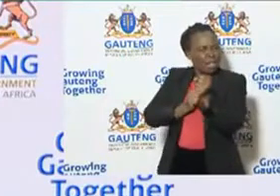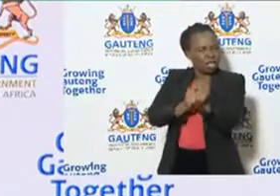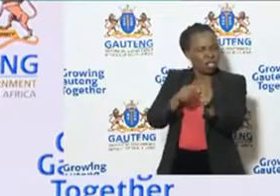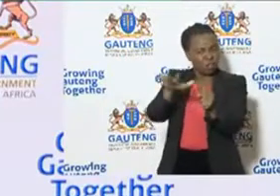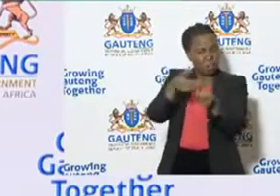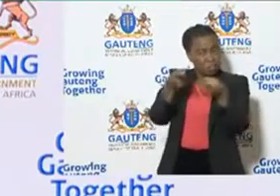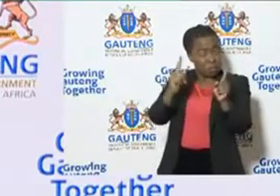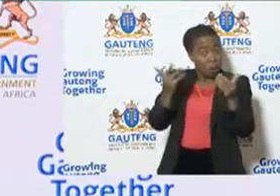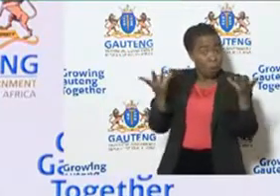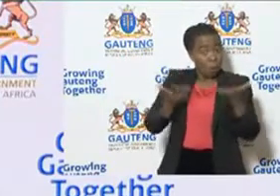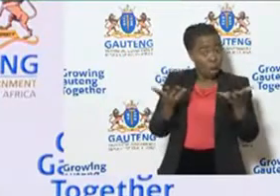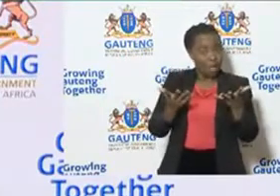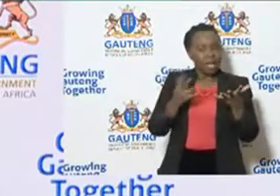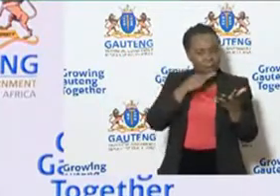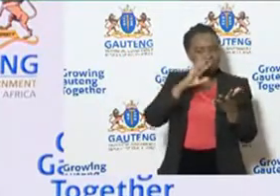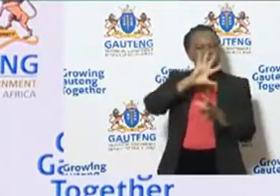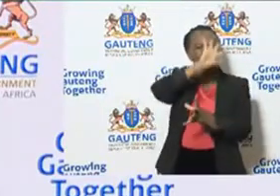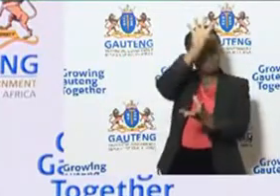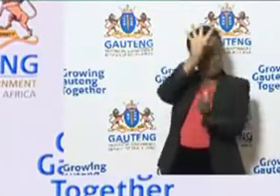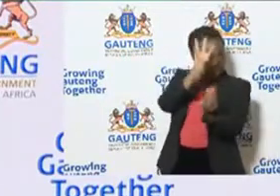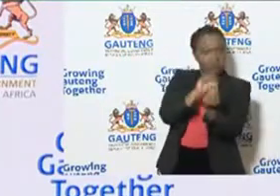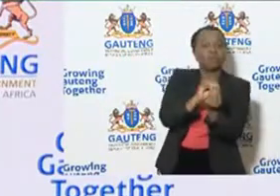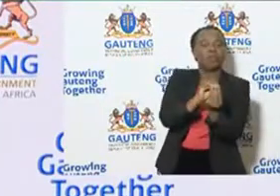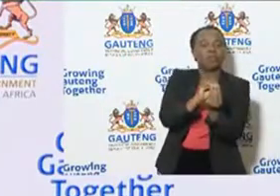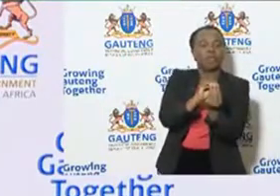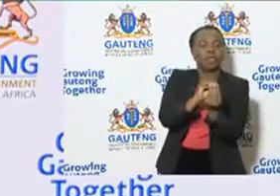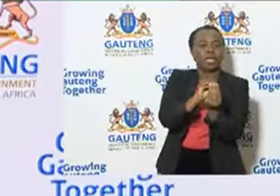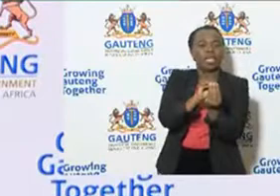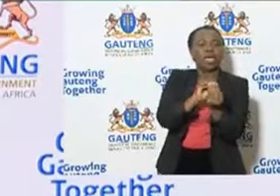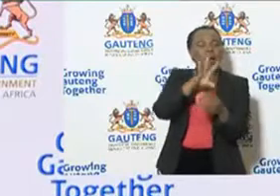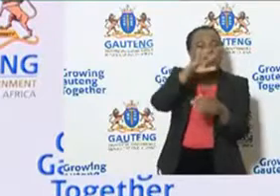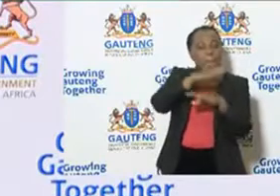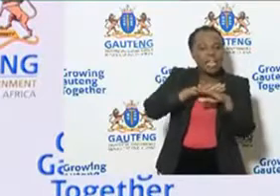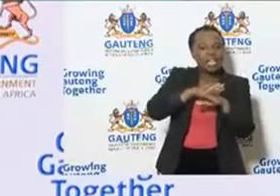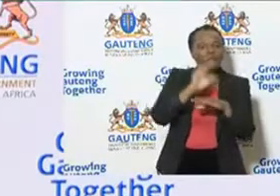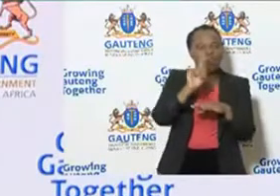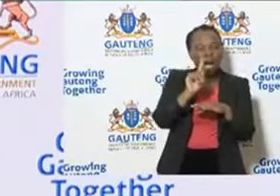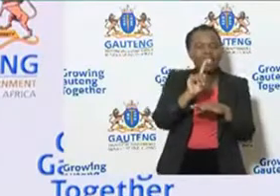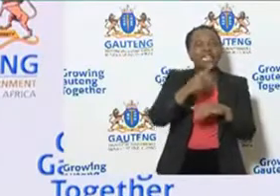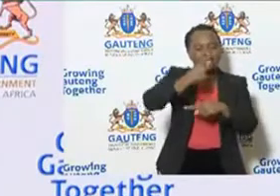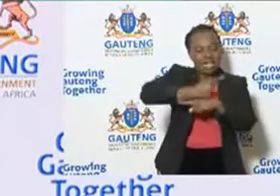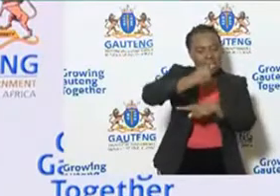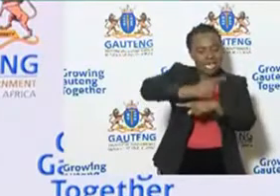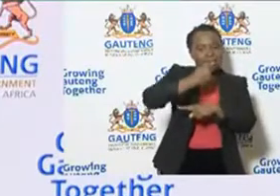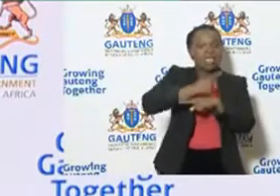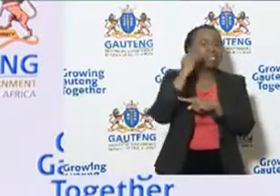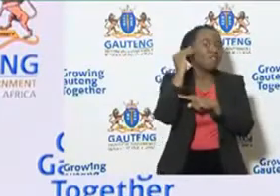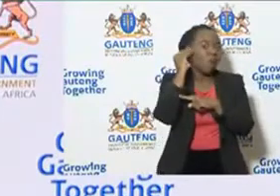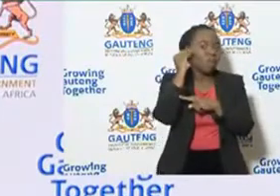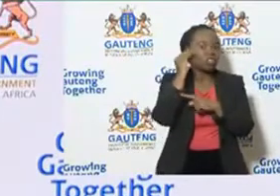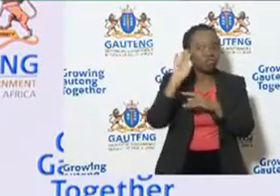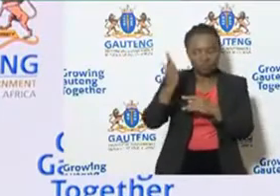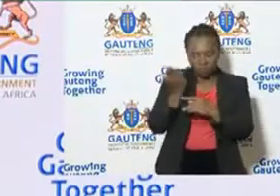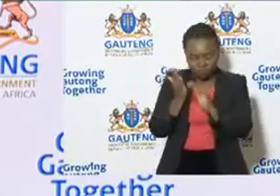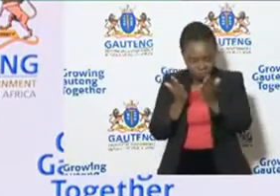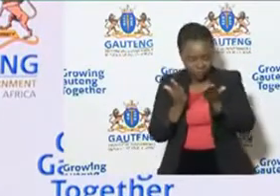that it is a comprehensive strategy, firstly based on data. On a day-to-day basis, we receive this data. We break it